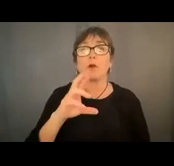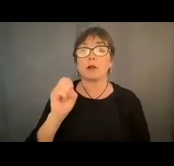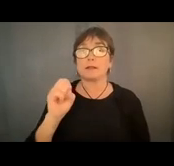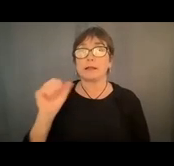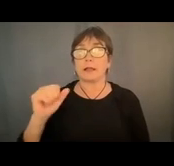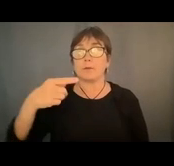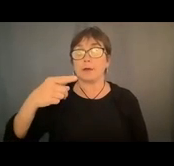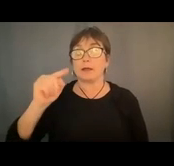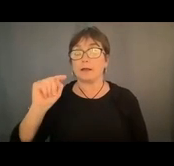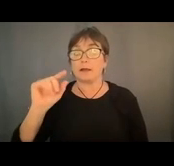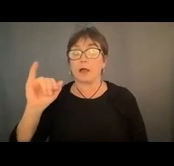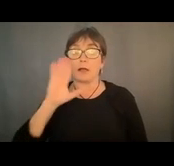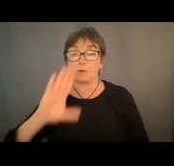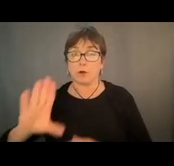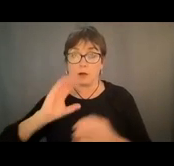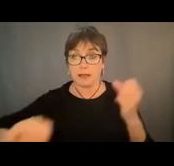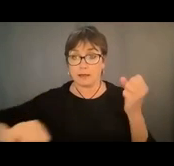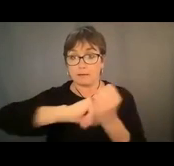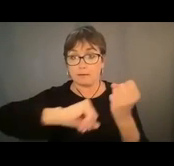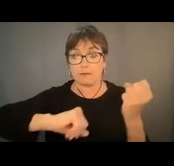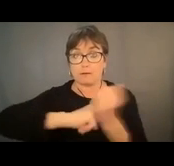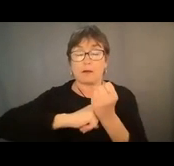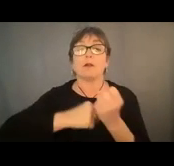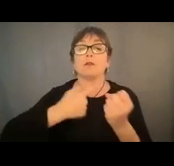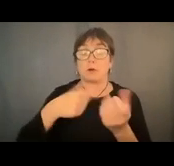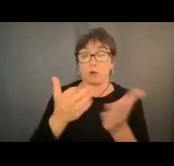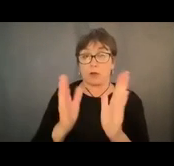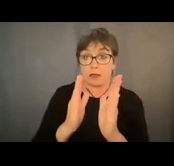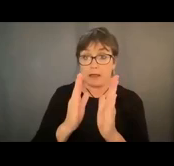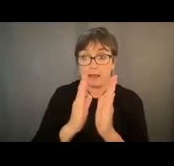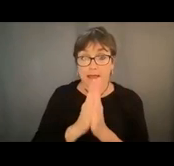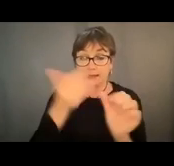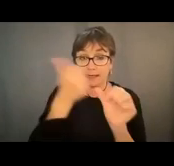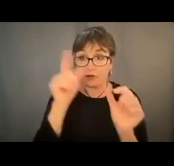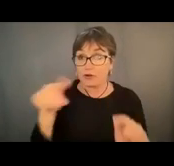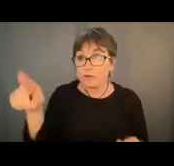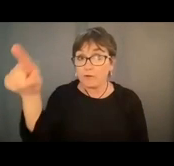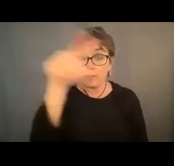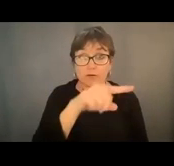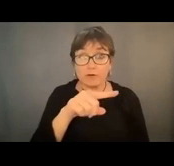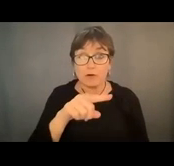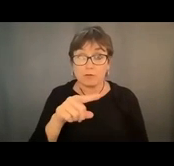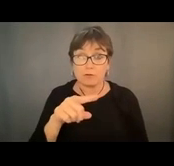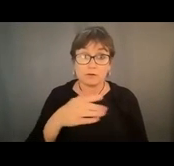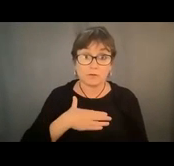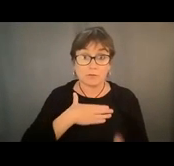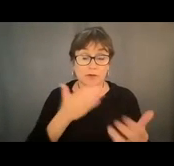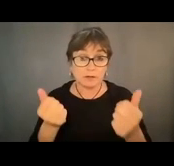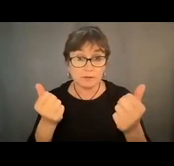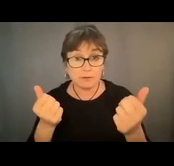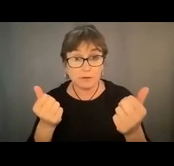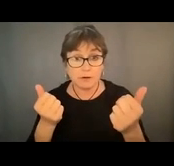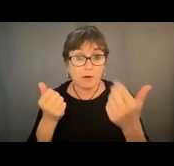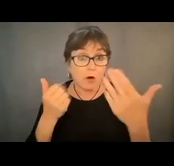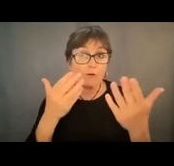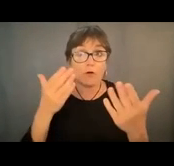PTIs. So we are asking each of the 8 RSA PTIs to offer or bring a youth leader with them to